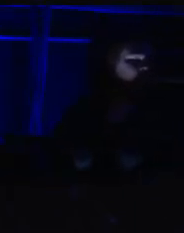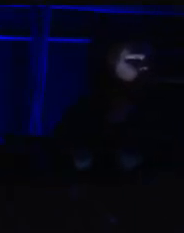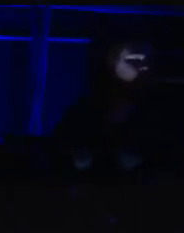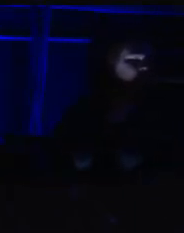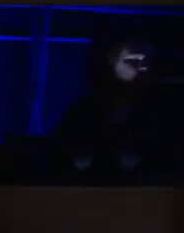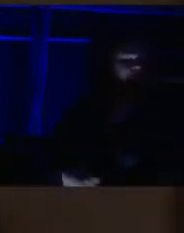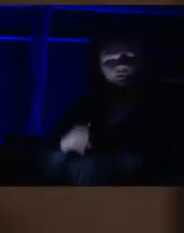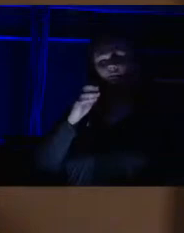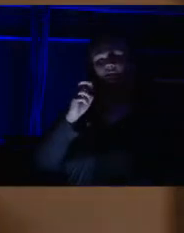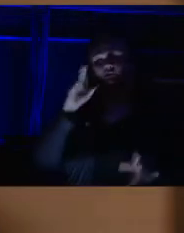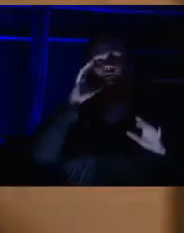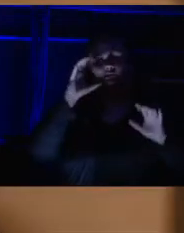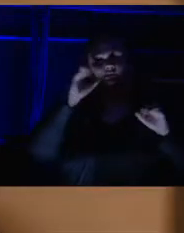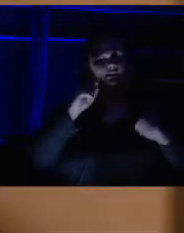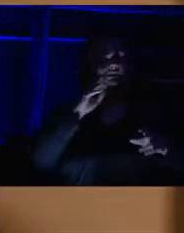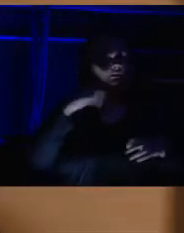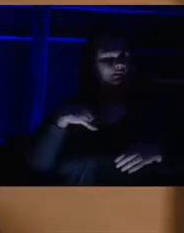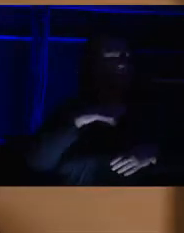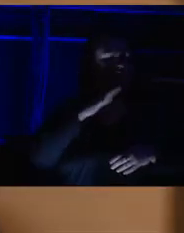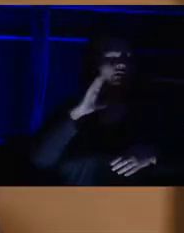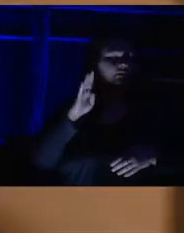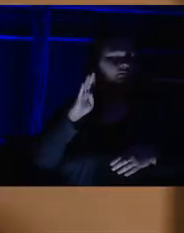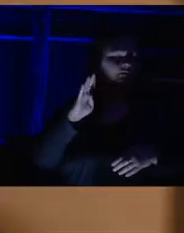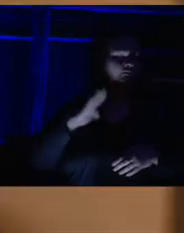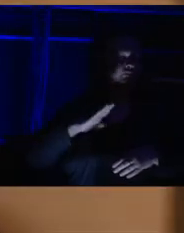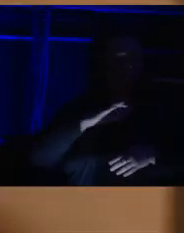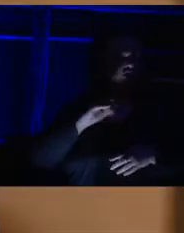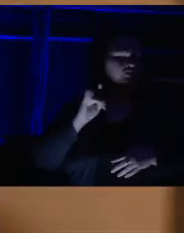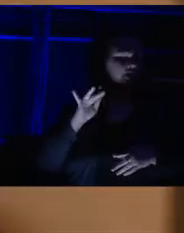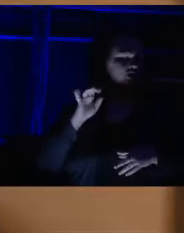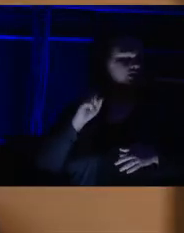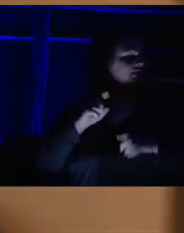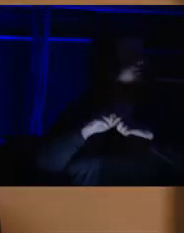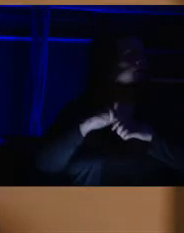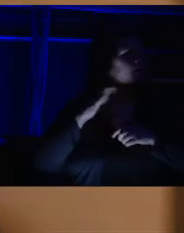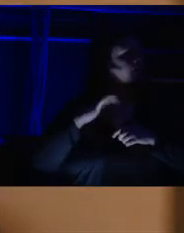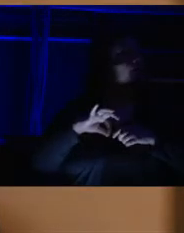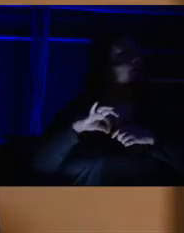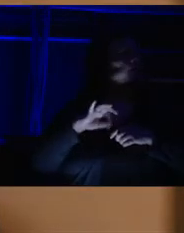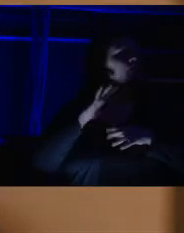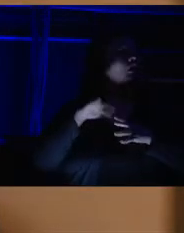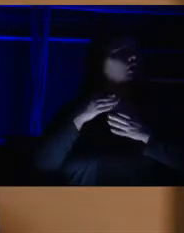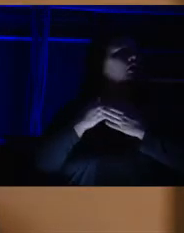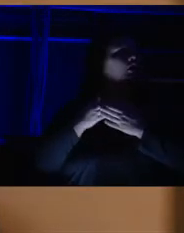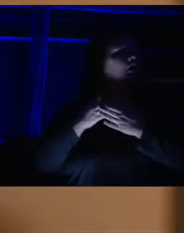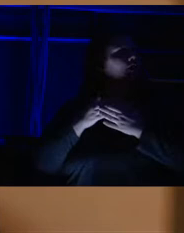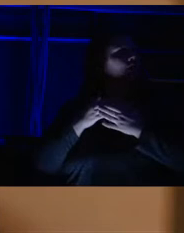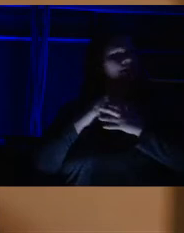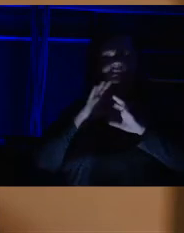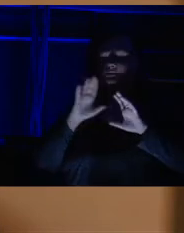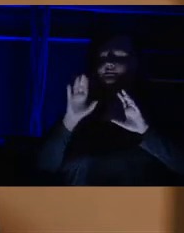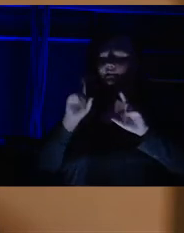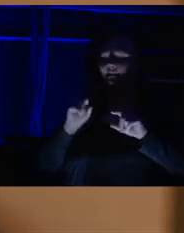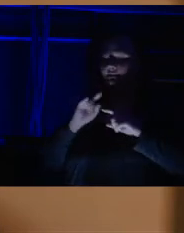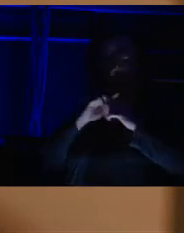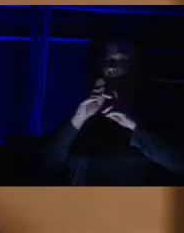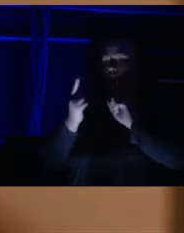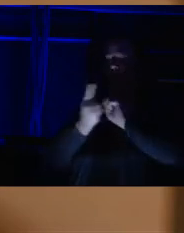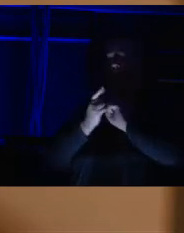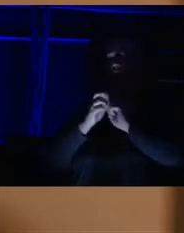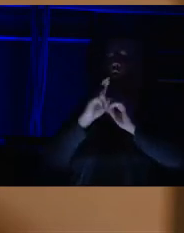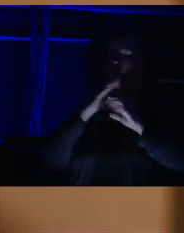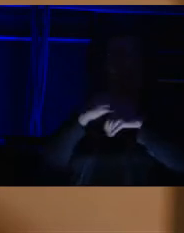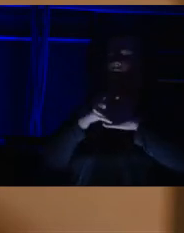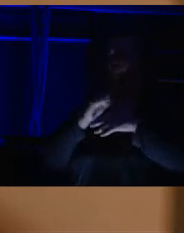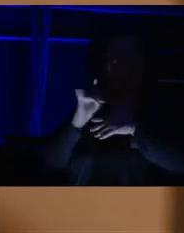Mr. President, members of the Board of Regents, honored platform guests, and all in attendance, whether in person or